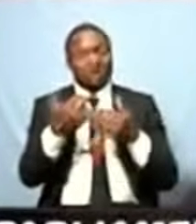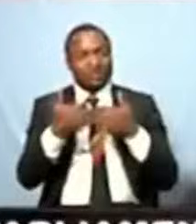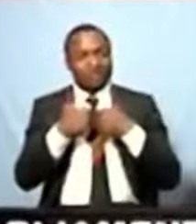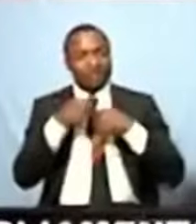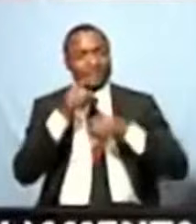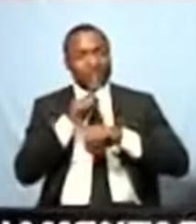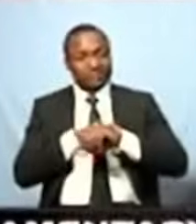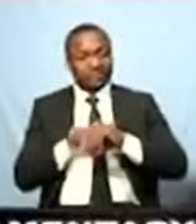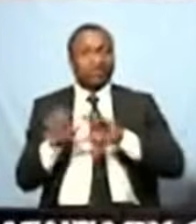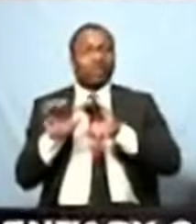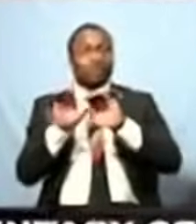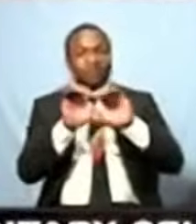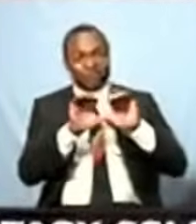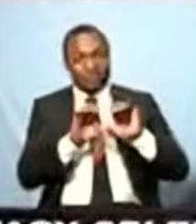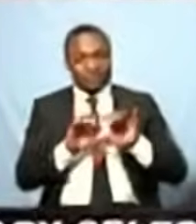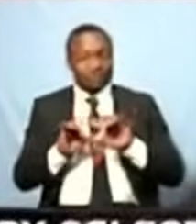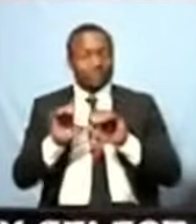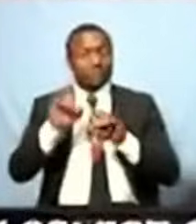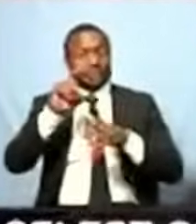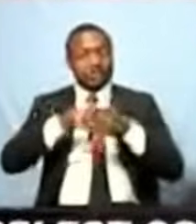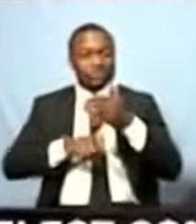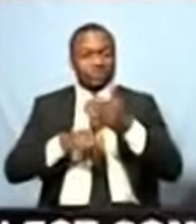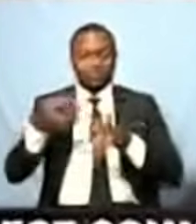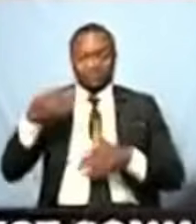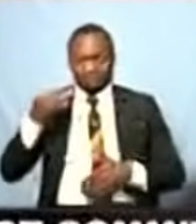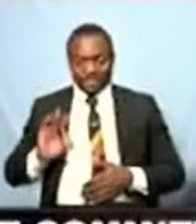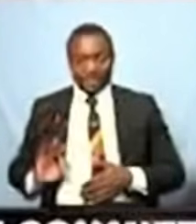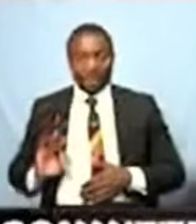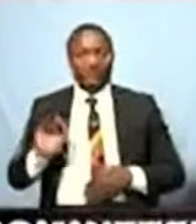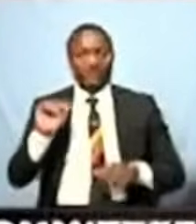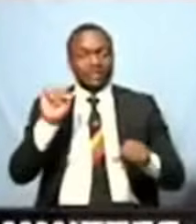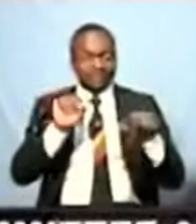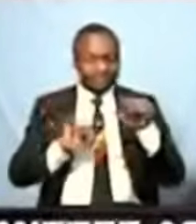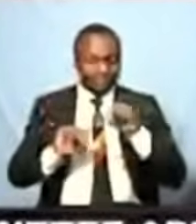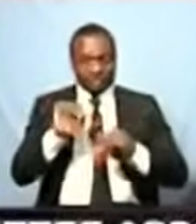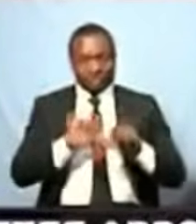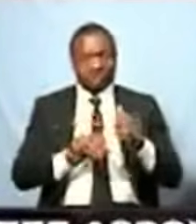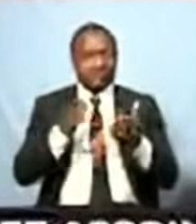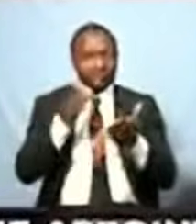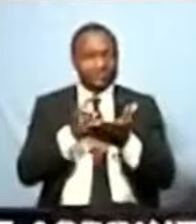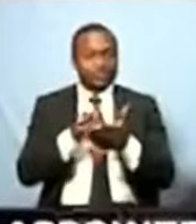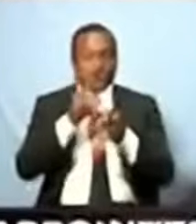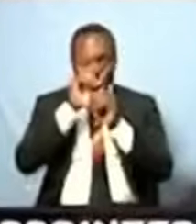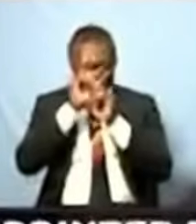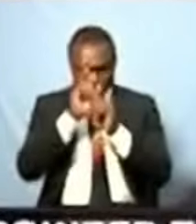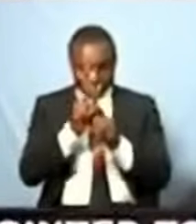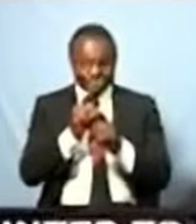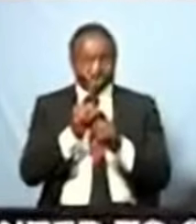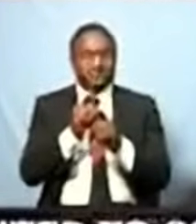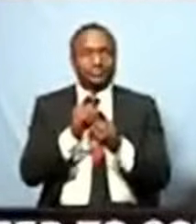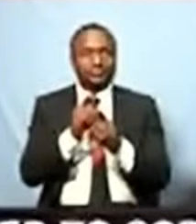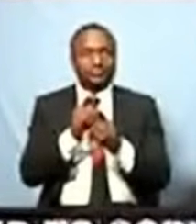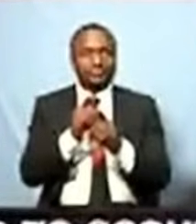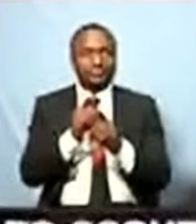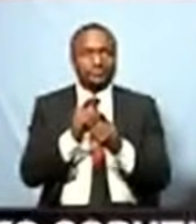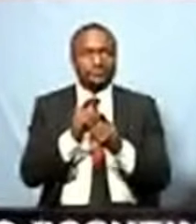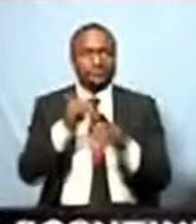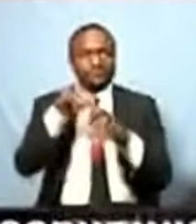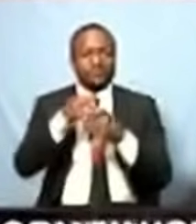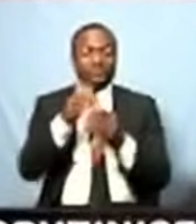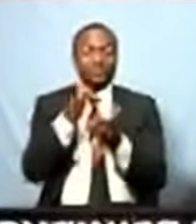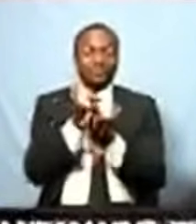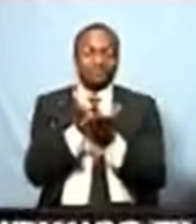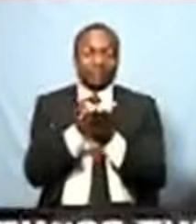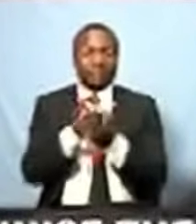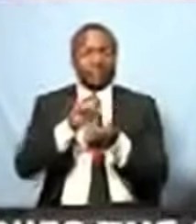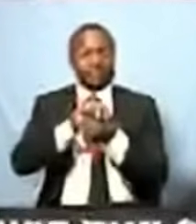to conduct a cost-benefit analysis to this decision that is in the proposed